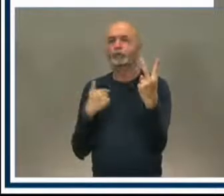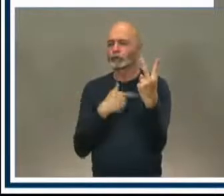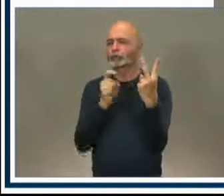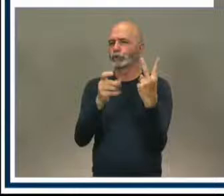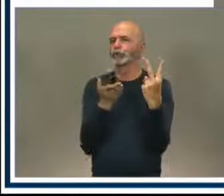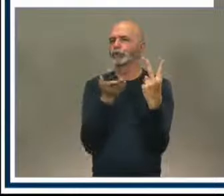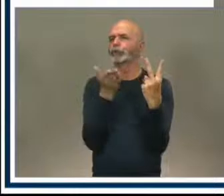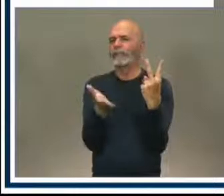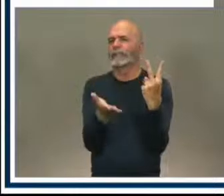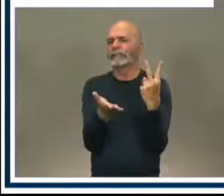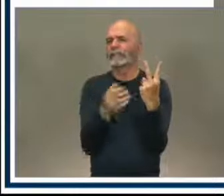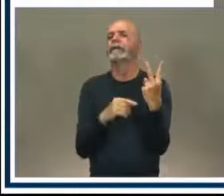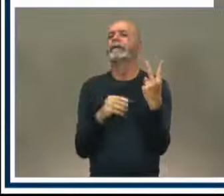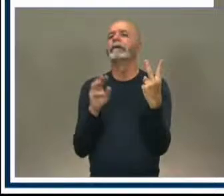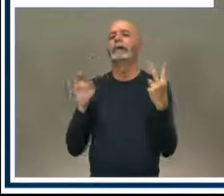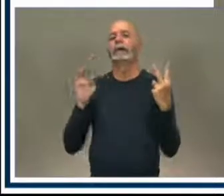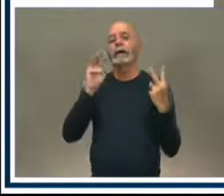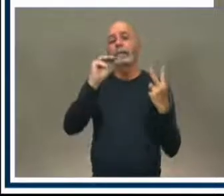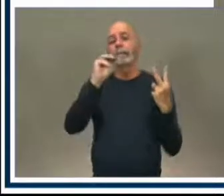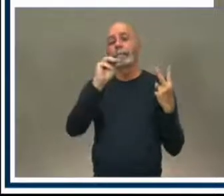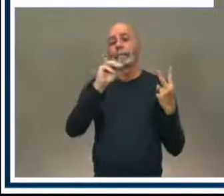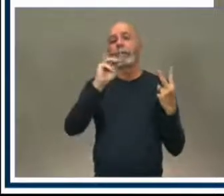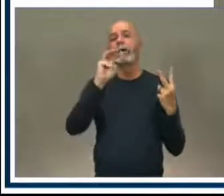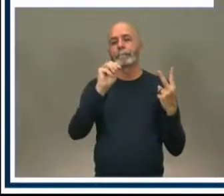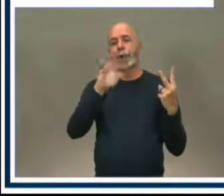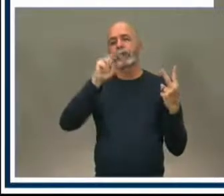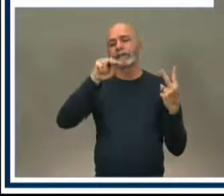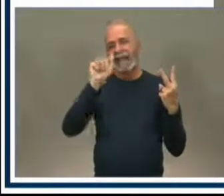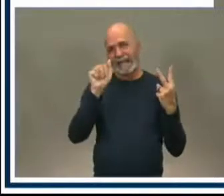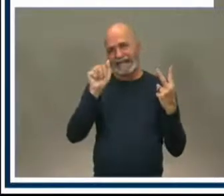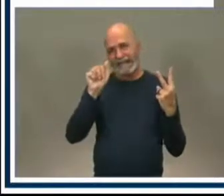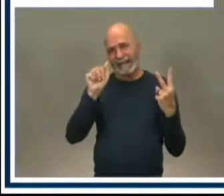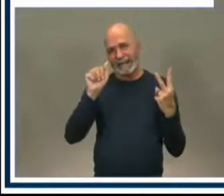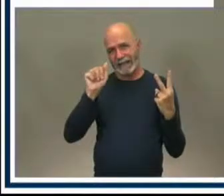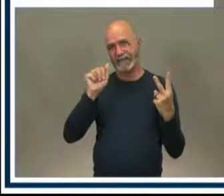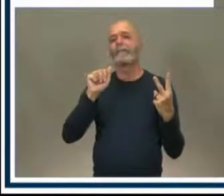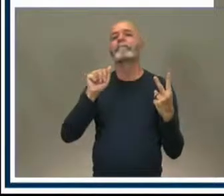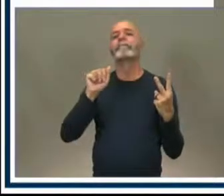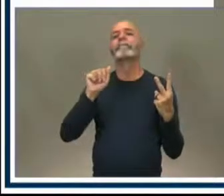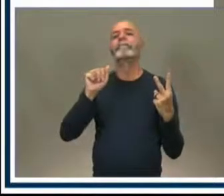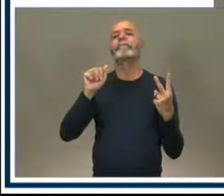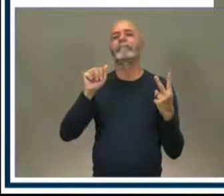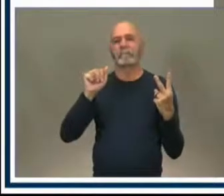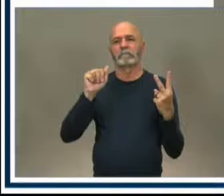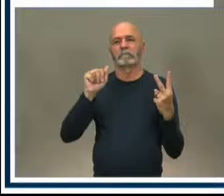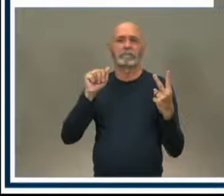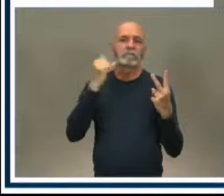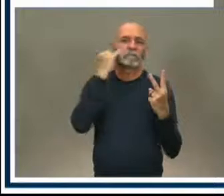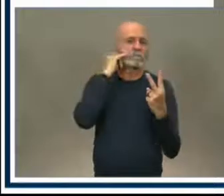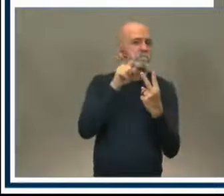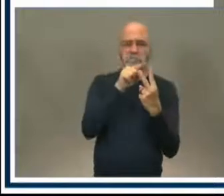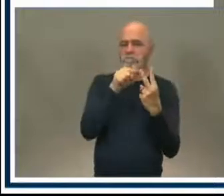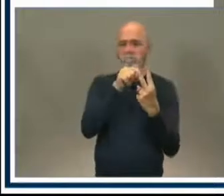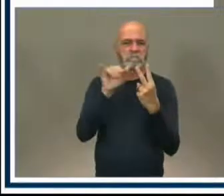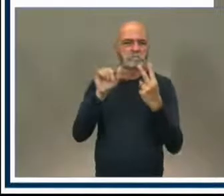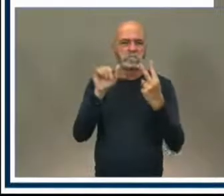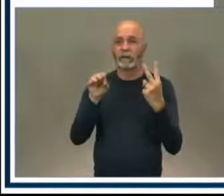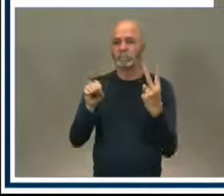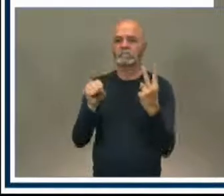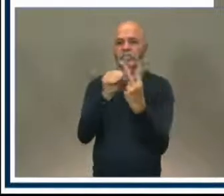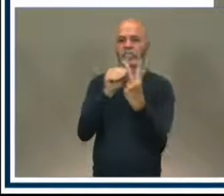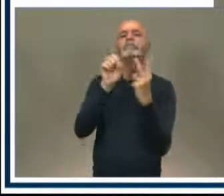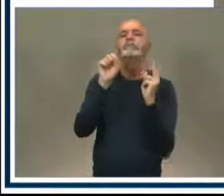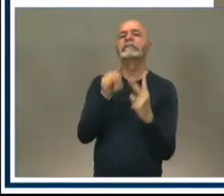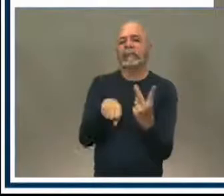of an mRNA vaccine. And in Nova Scotia, people who are in either of those situations will now be eligible